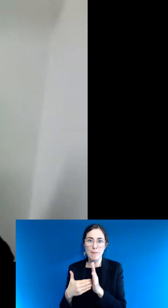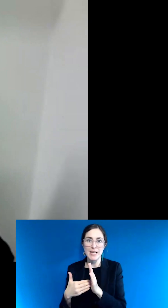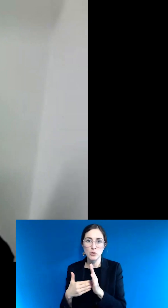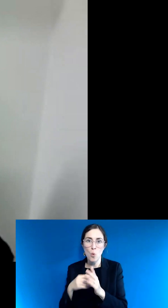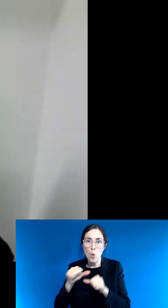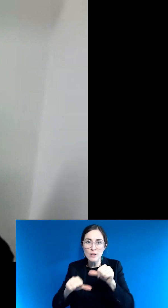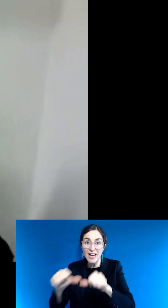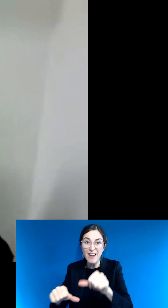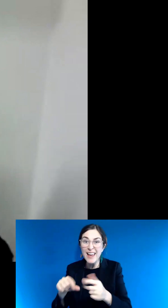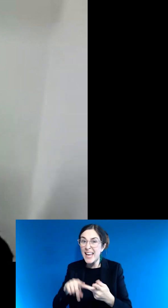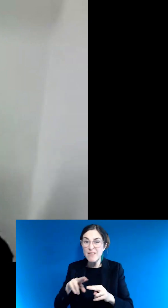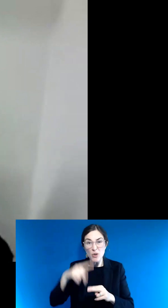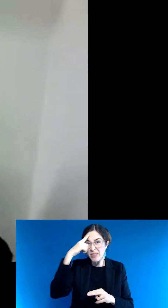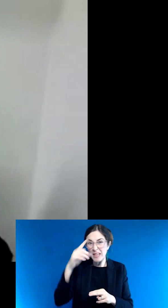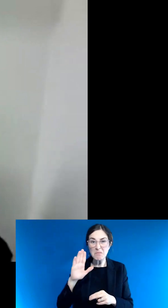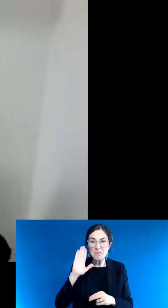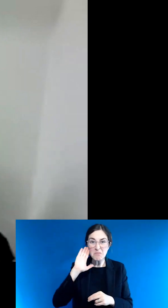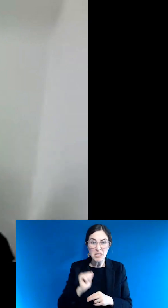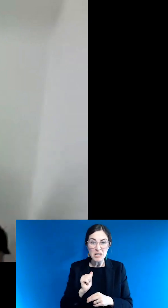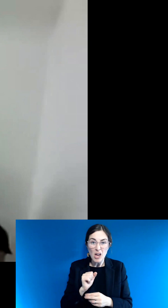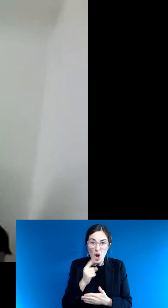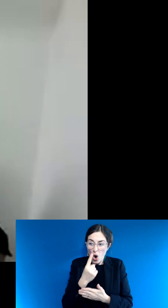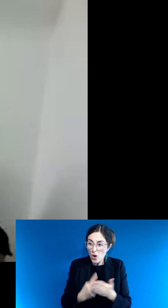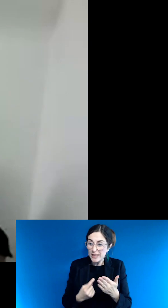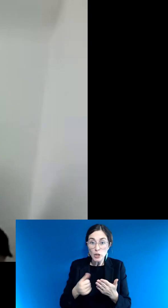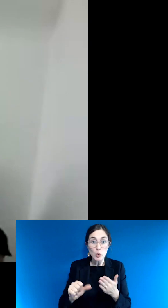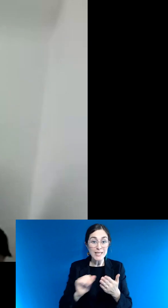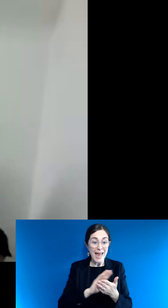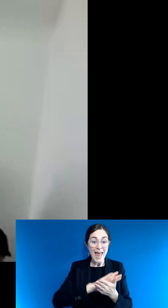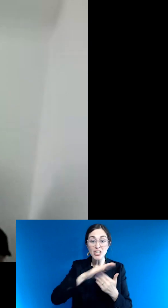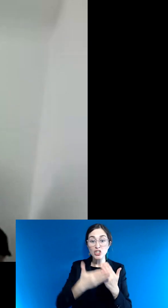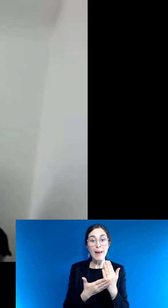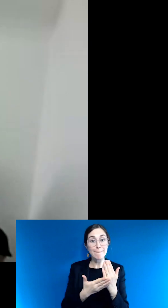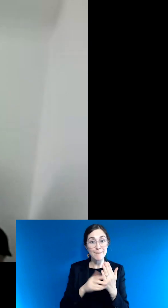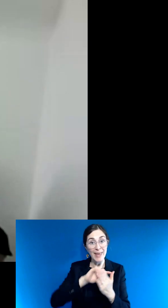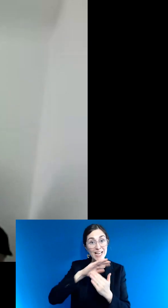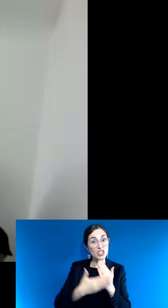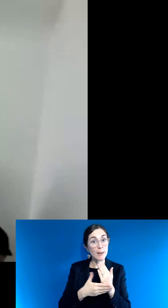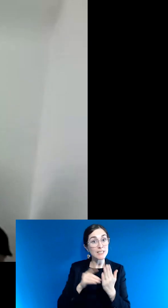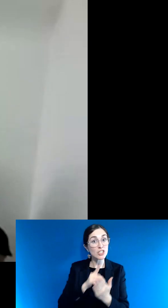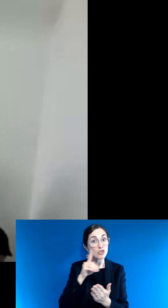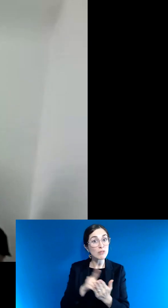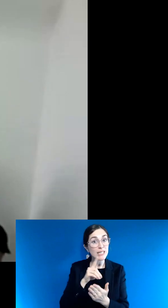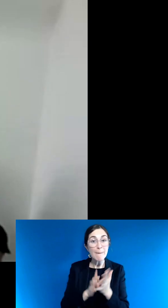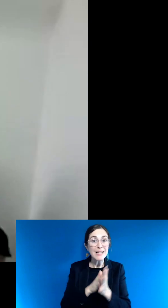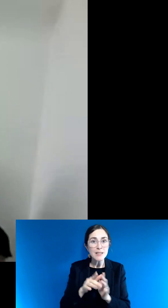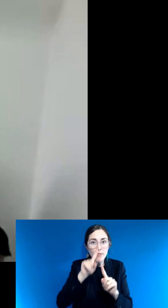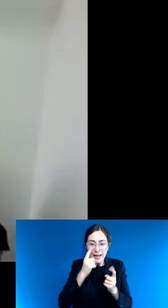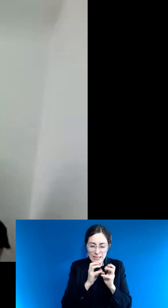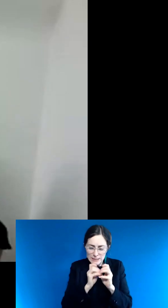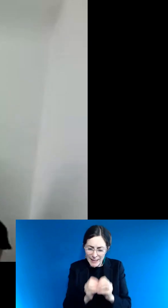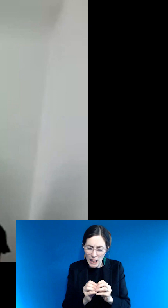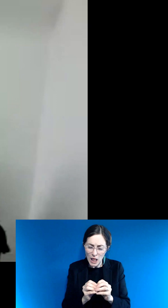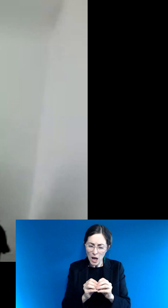If not, because some of our kids, even when they're older, are still on handshake dictionaries. So they can, if they don't know how to spell a